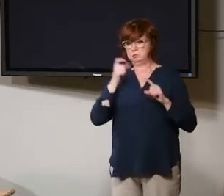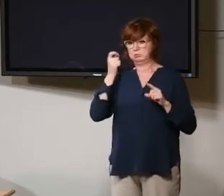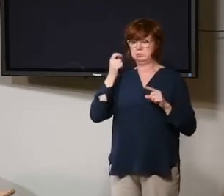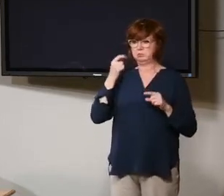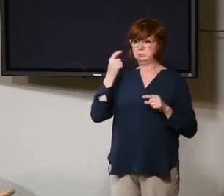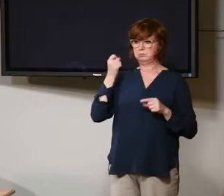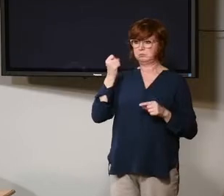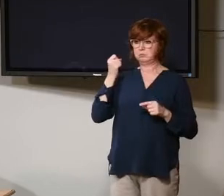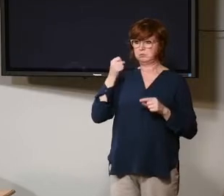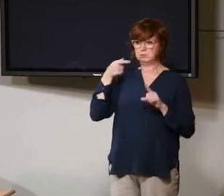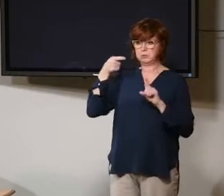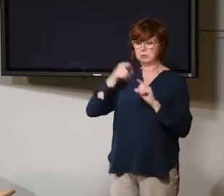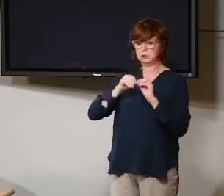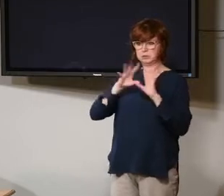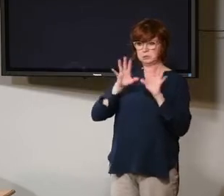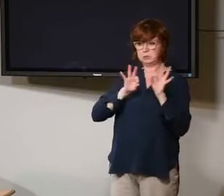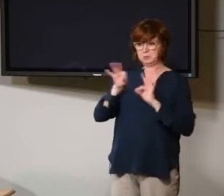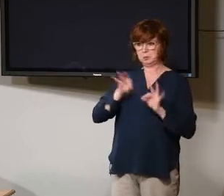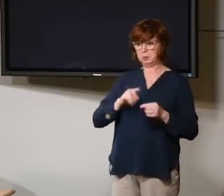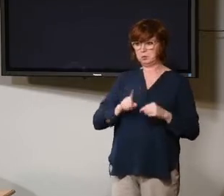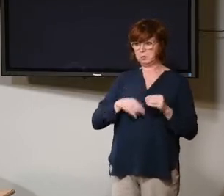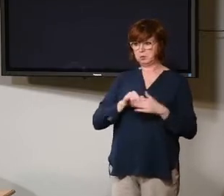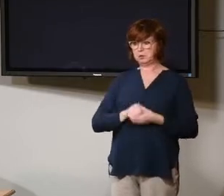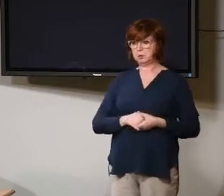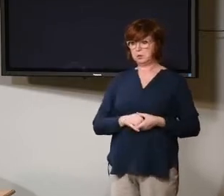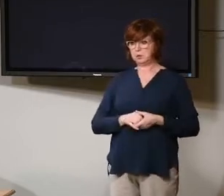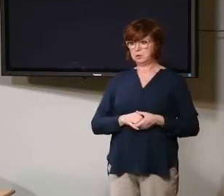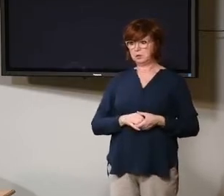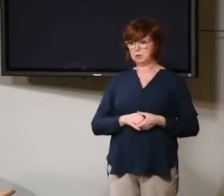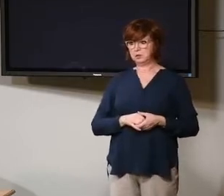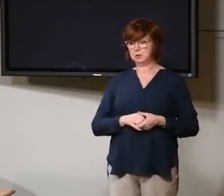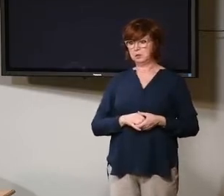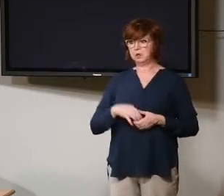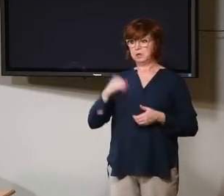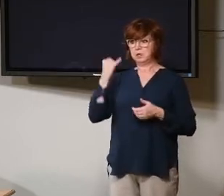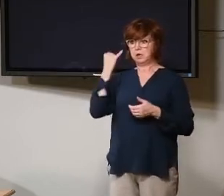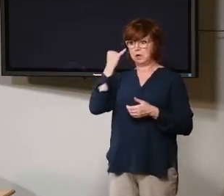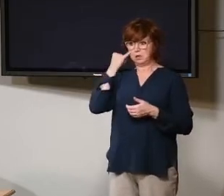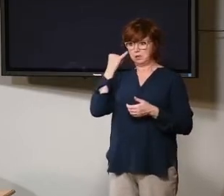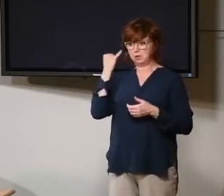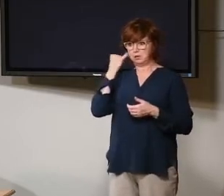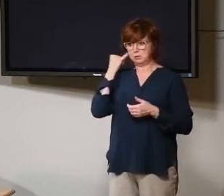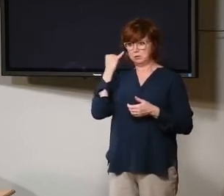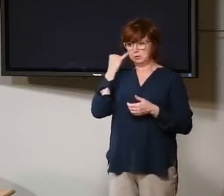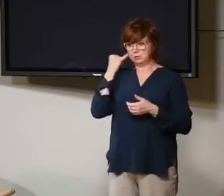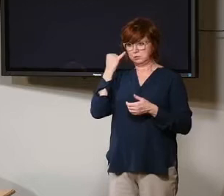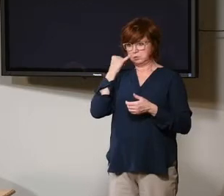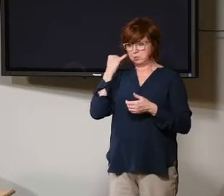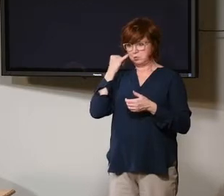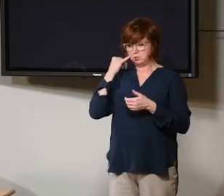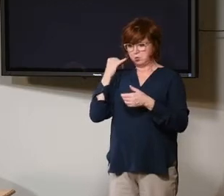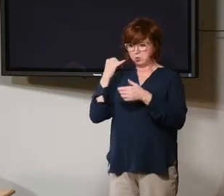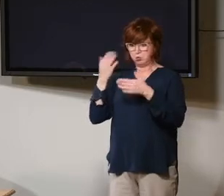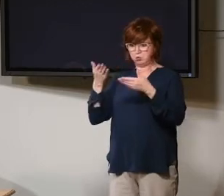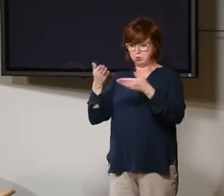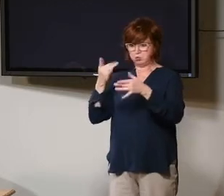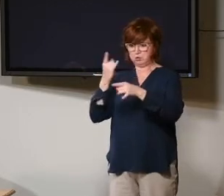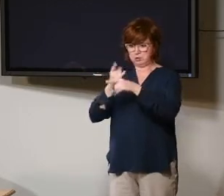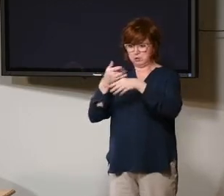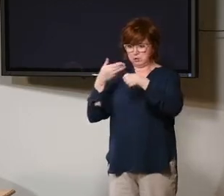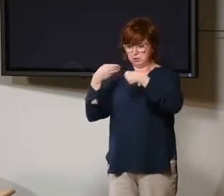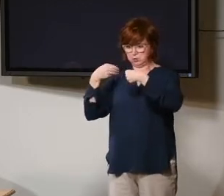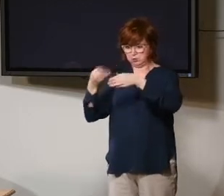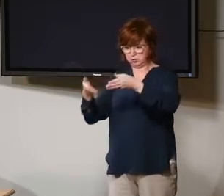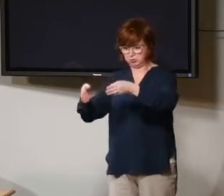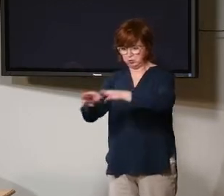you expand on that, and have you been advised that, say, closing liquor stores could lead to people going through withdrawal? Can you just kind of get into that a bit? Well,